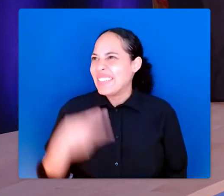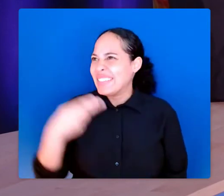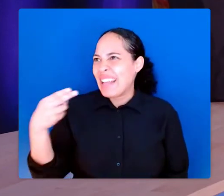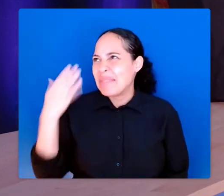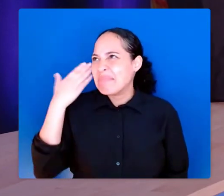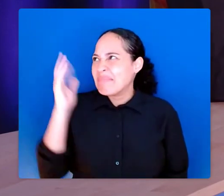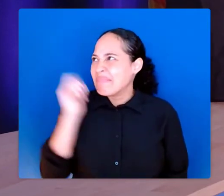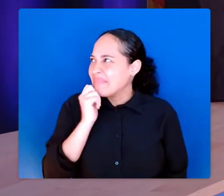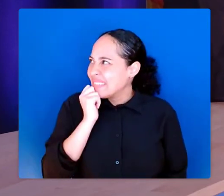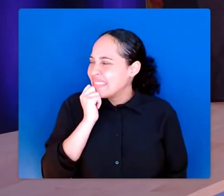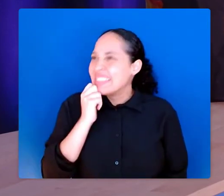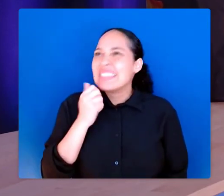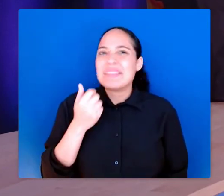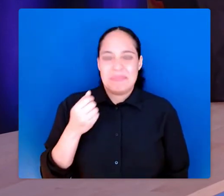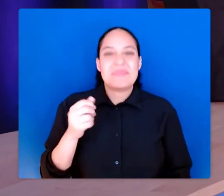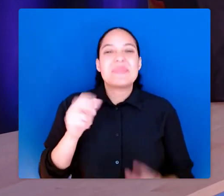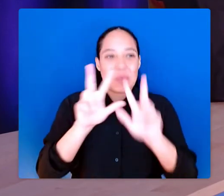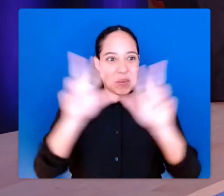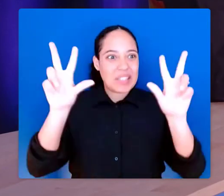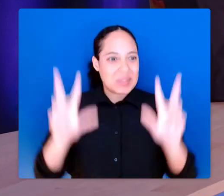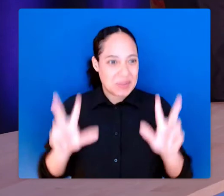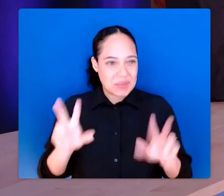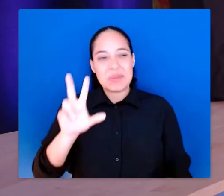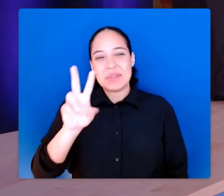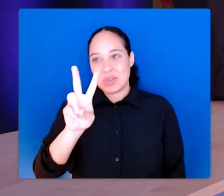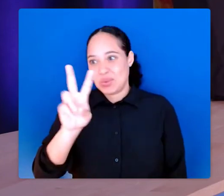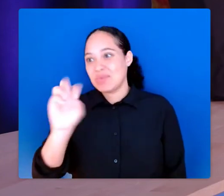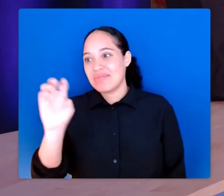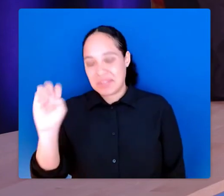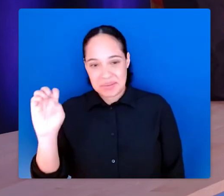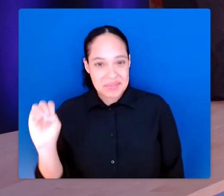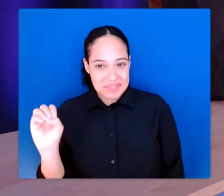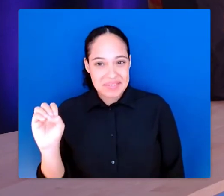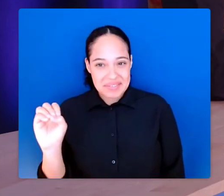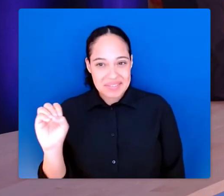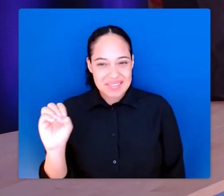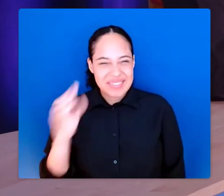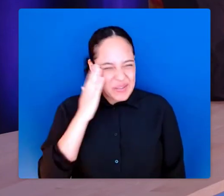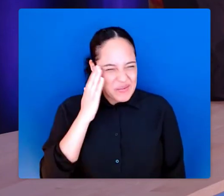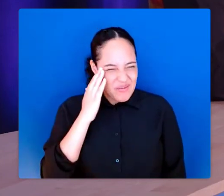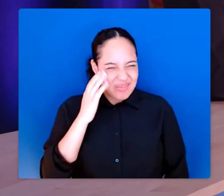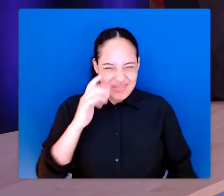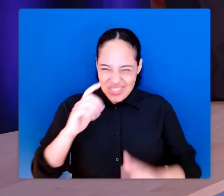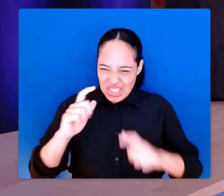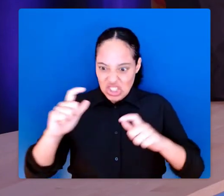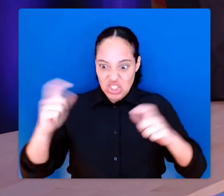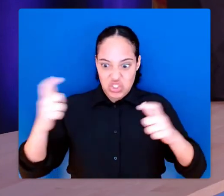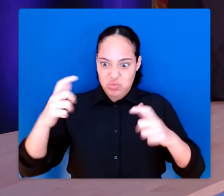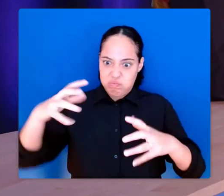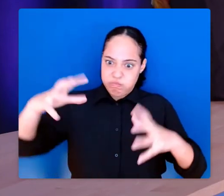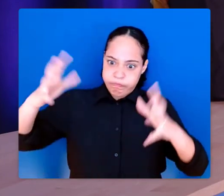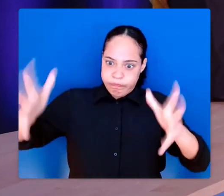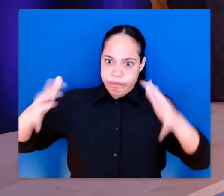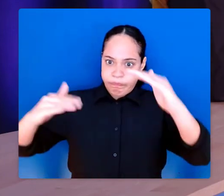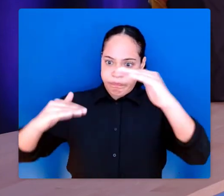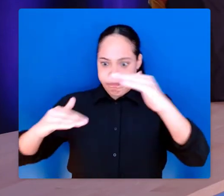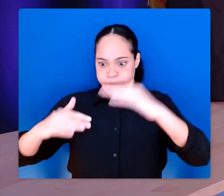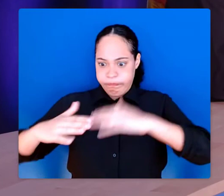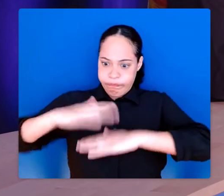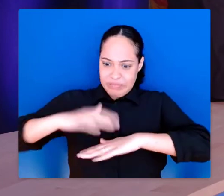least get into the starting path of AI, and then from there you can build on. So I know a lot of people who are self-taught